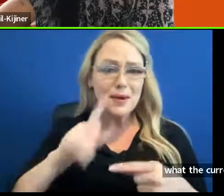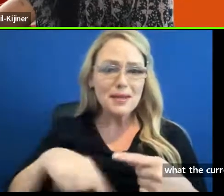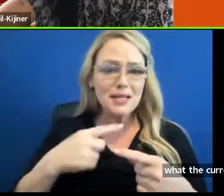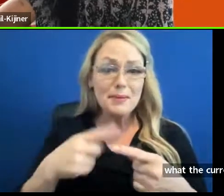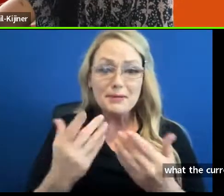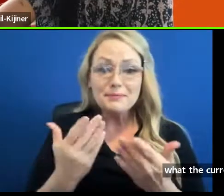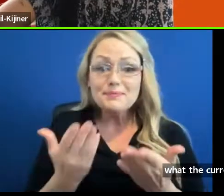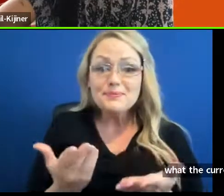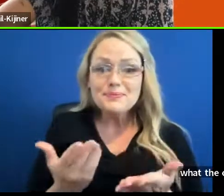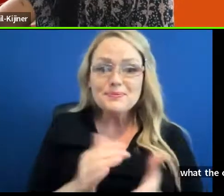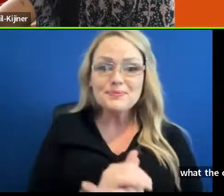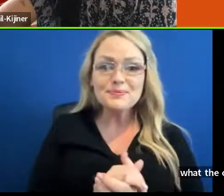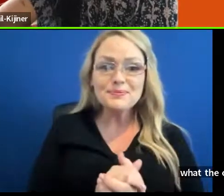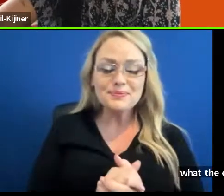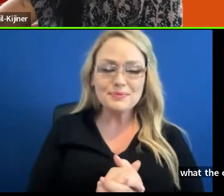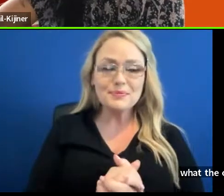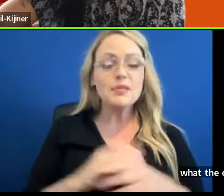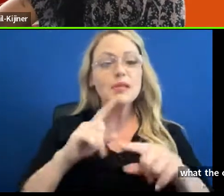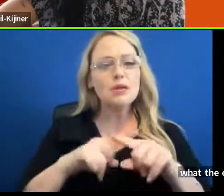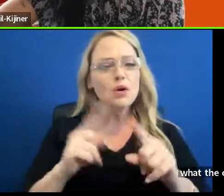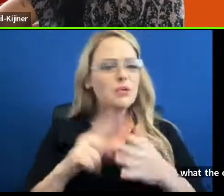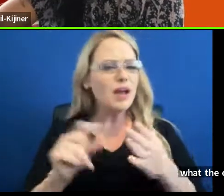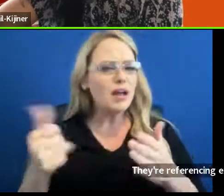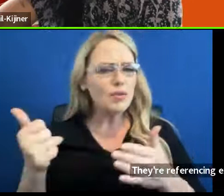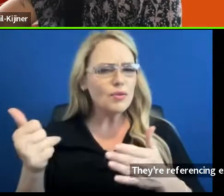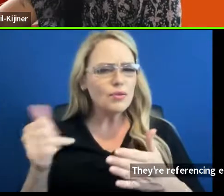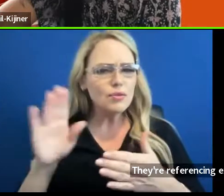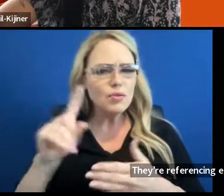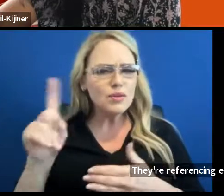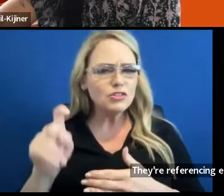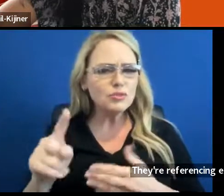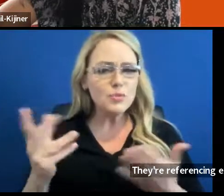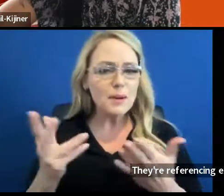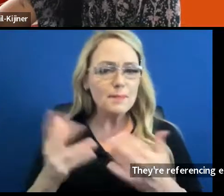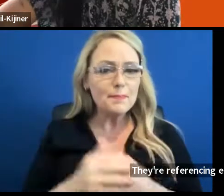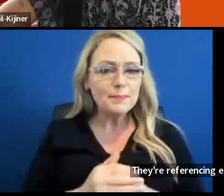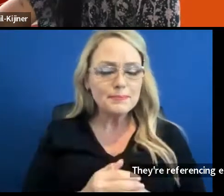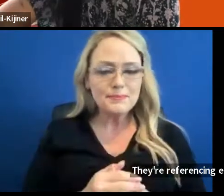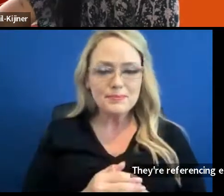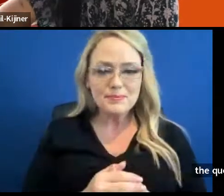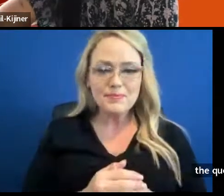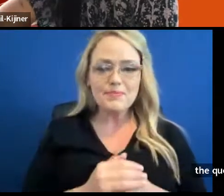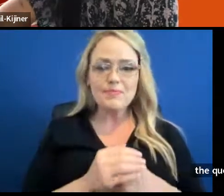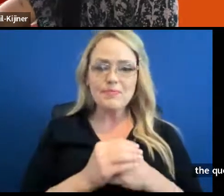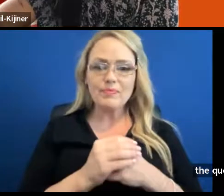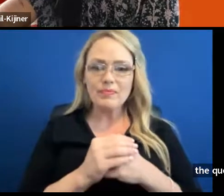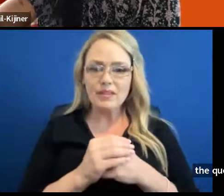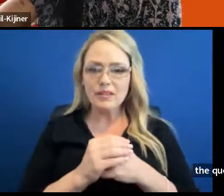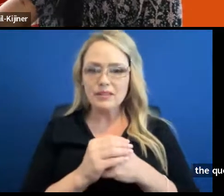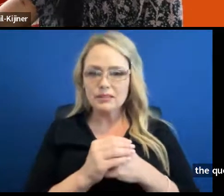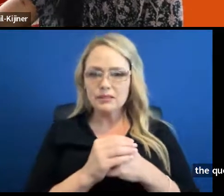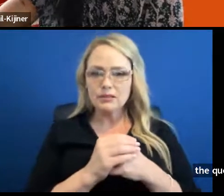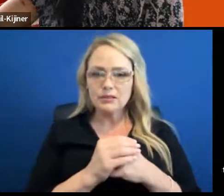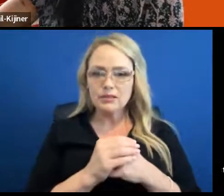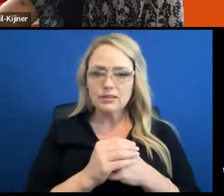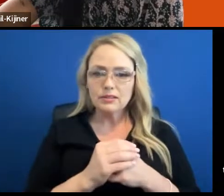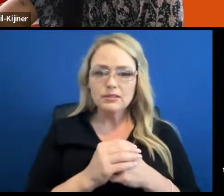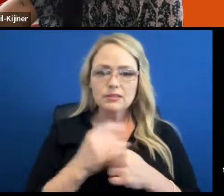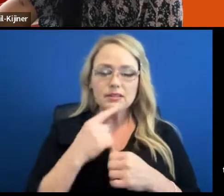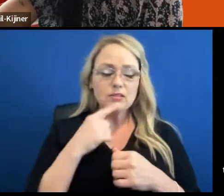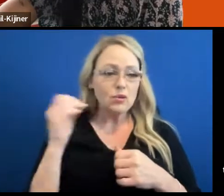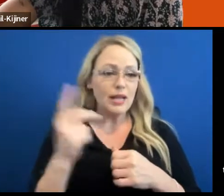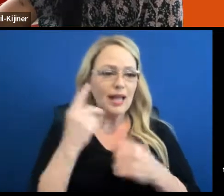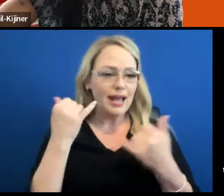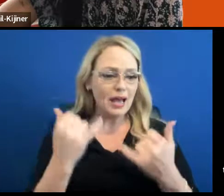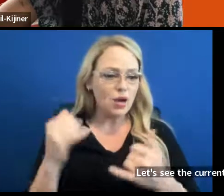exactly, but what was the other part of the question? Let's see, the current narratives of NASA scientists in the news and how